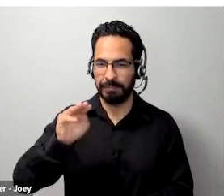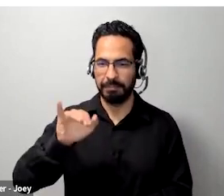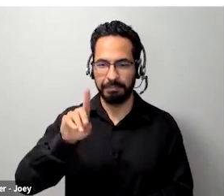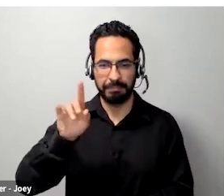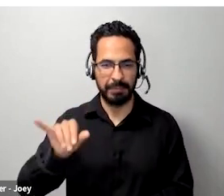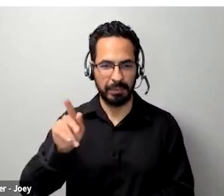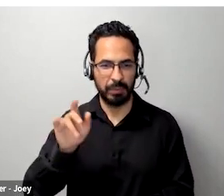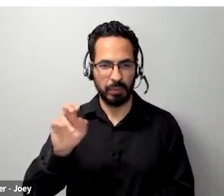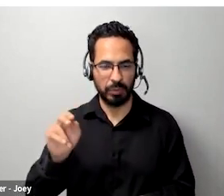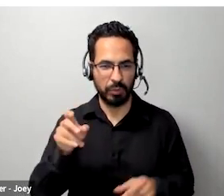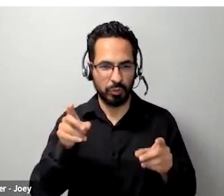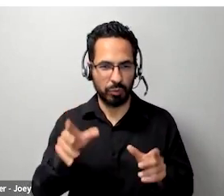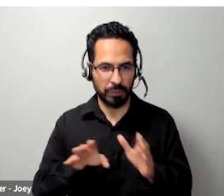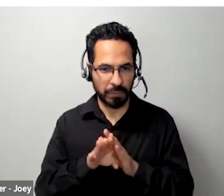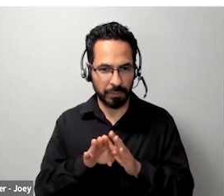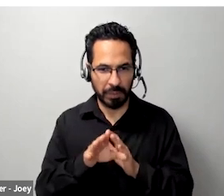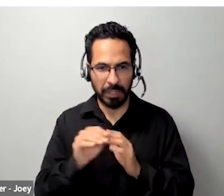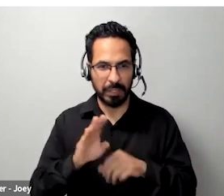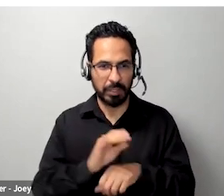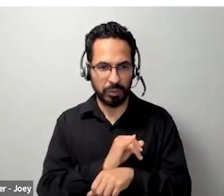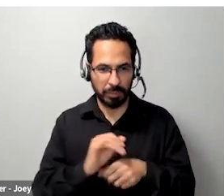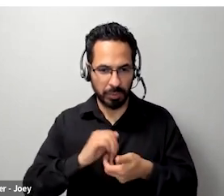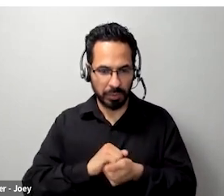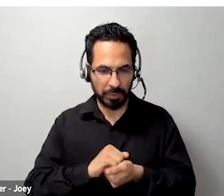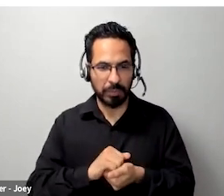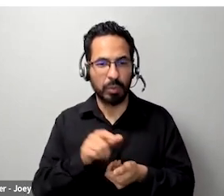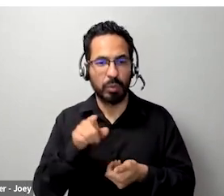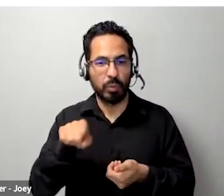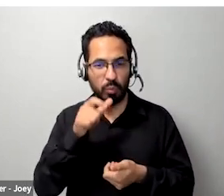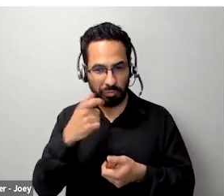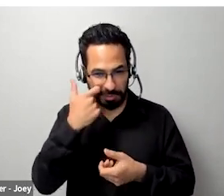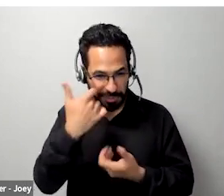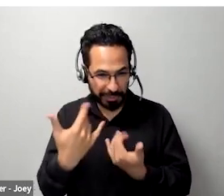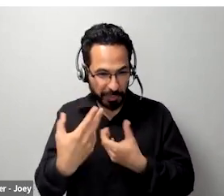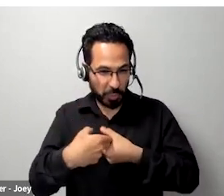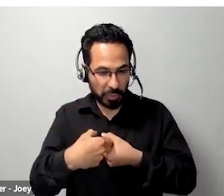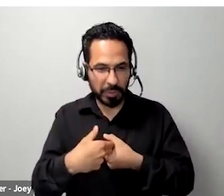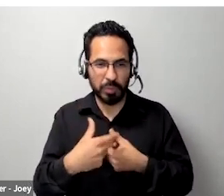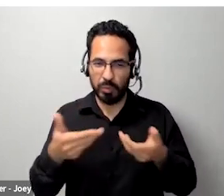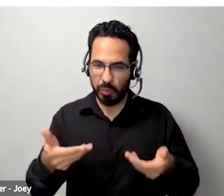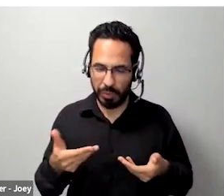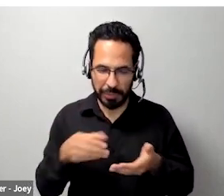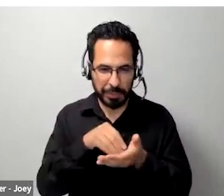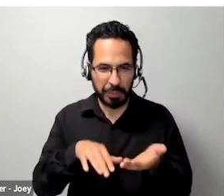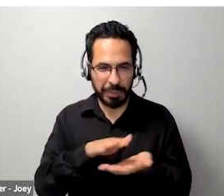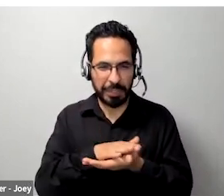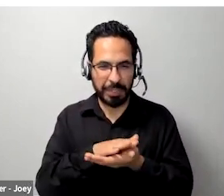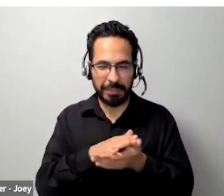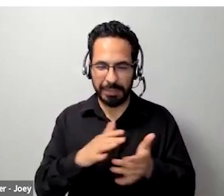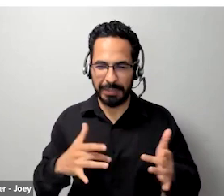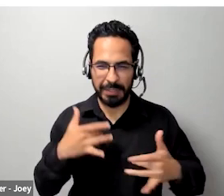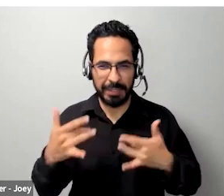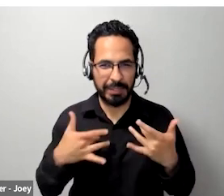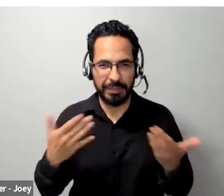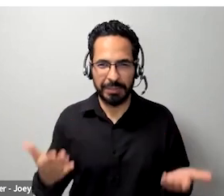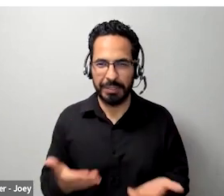Industry Partnerships. For those that might just be joining us, welcome to the Student Academy. We are excited that you are here spending time with us to learn